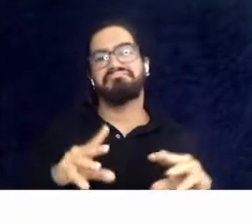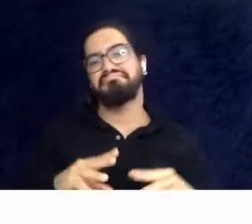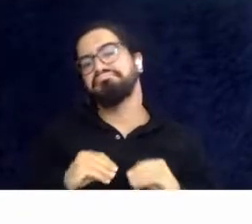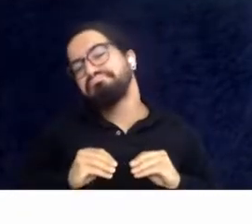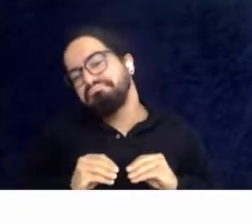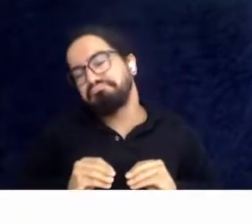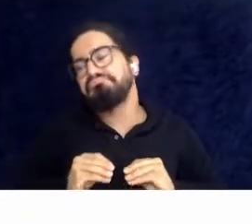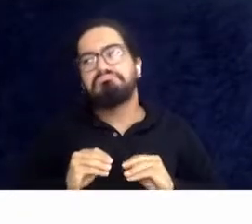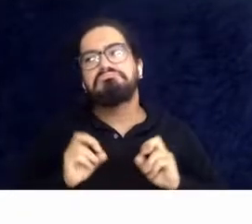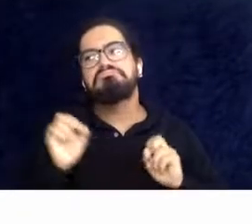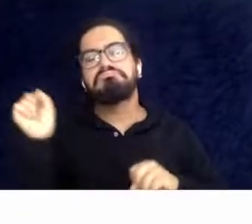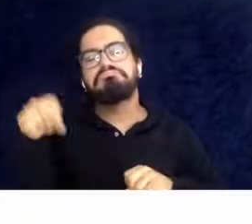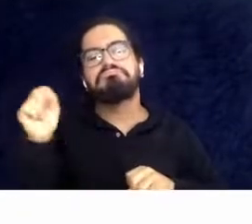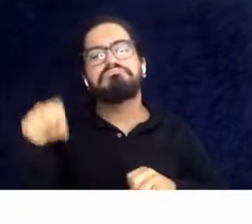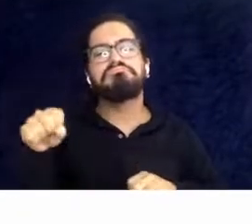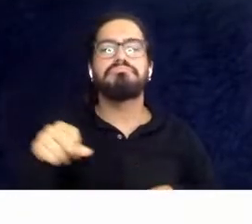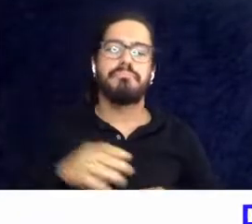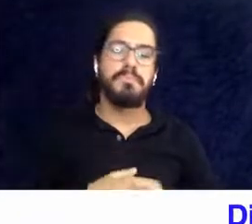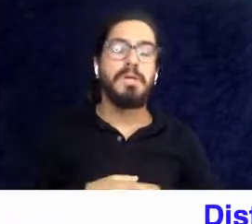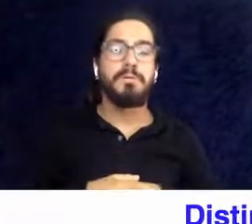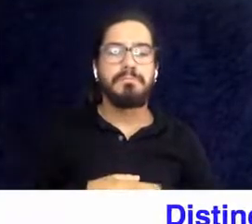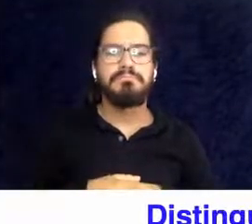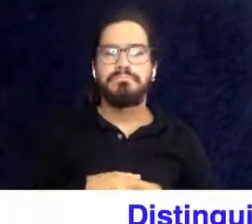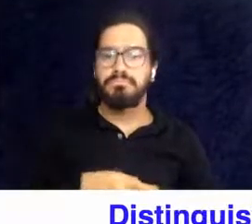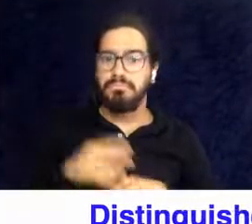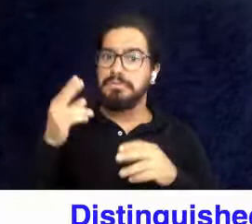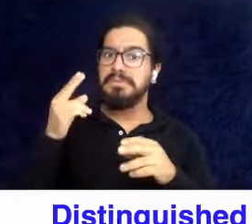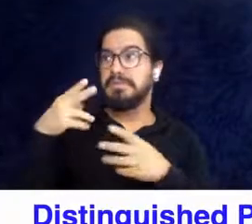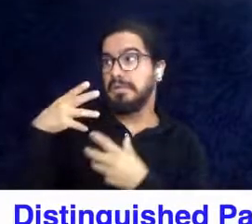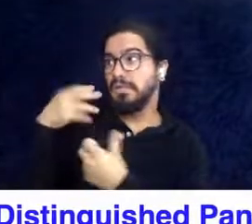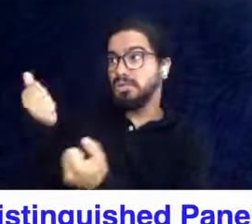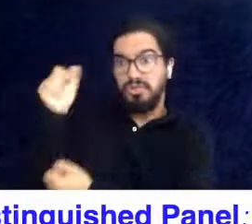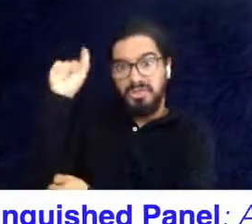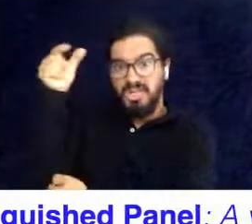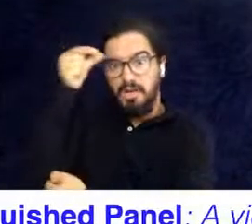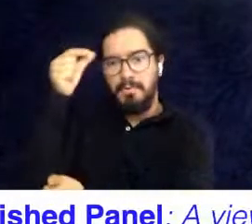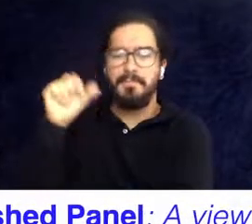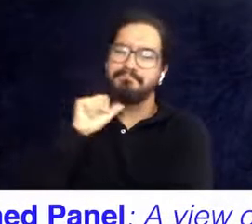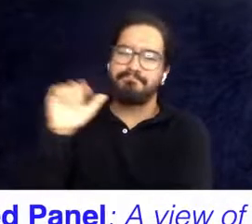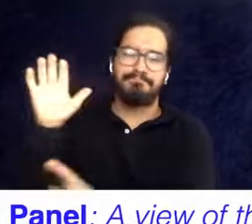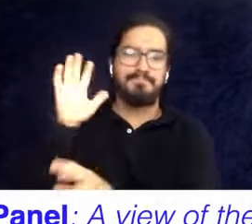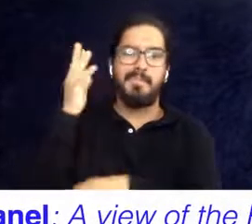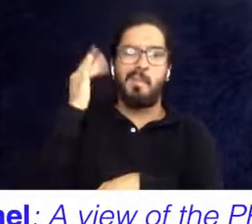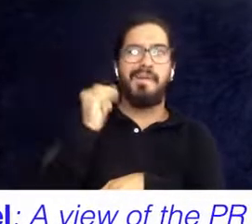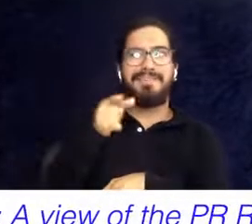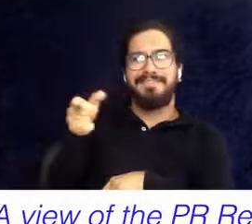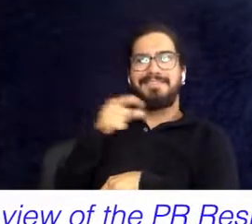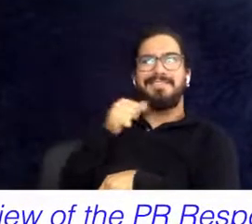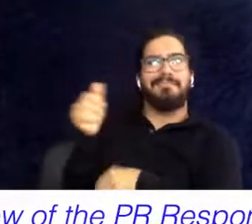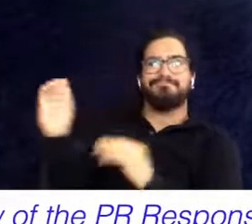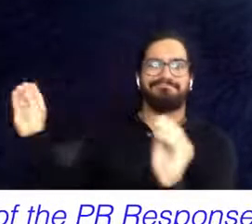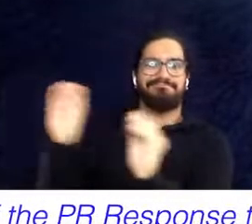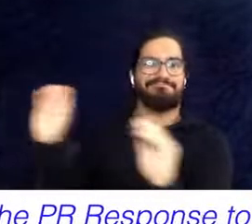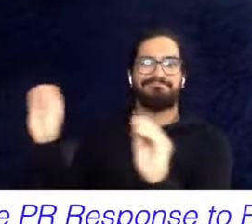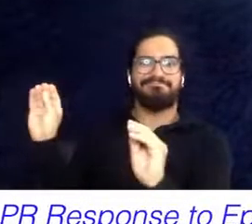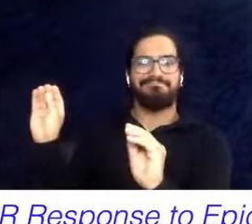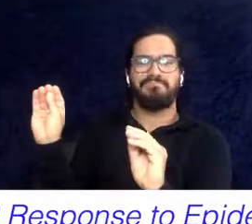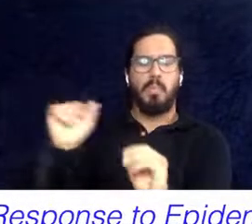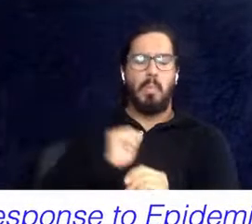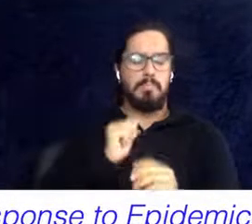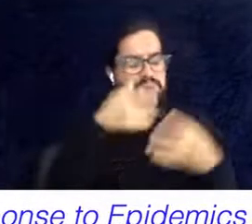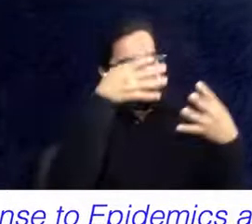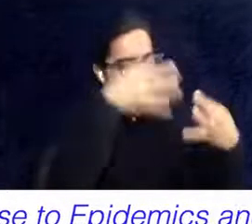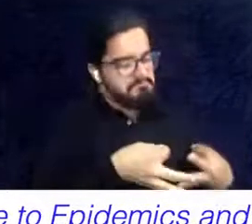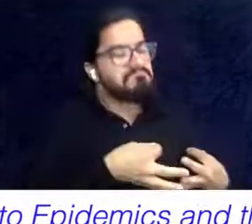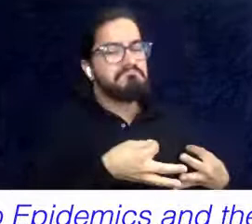think it's partly not because of faith in the government, but because of distrust in the government. And so what we've been able to rely